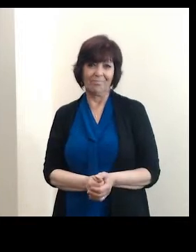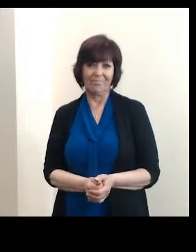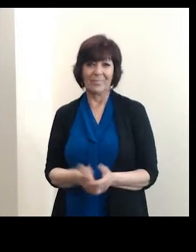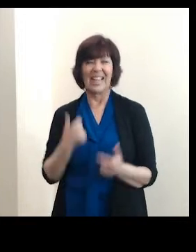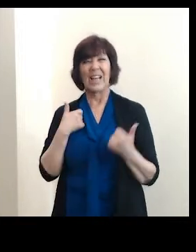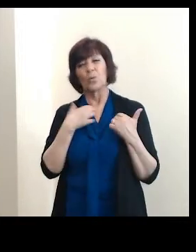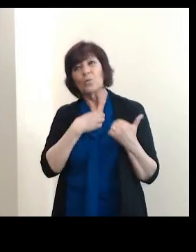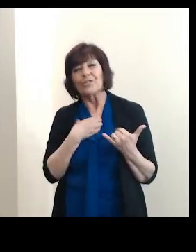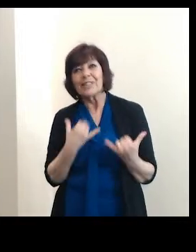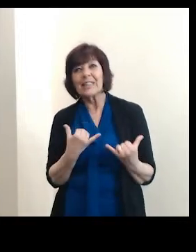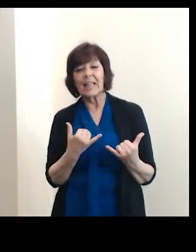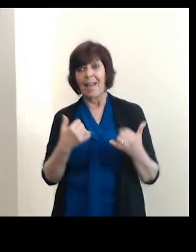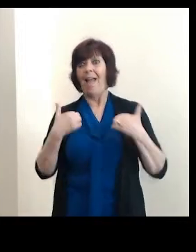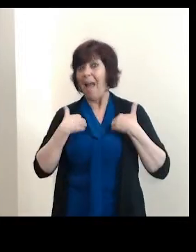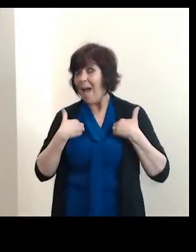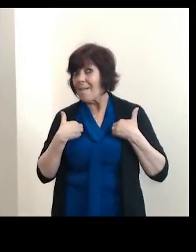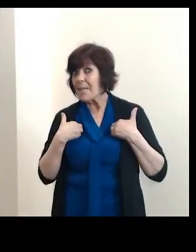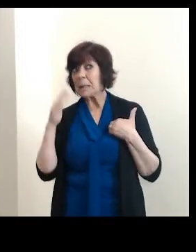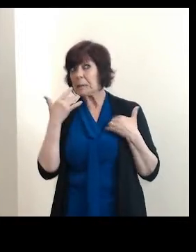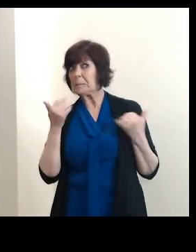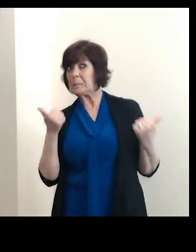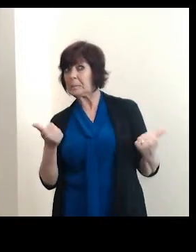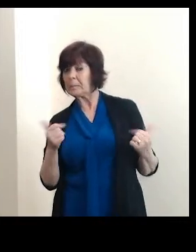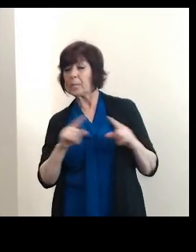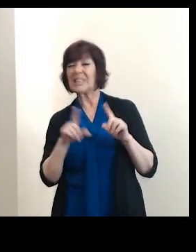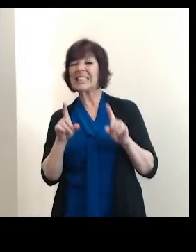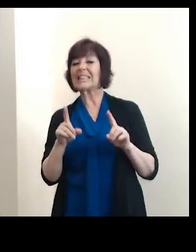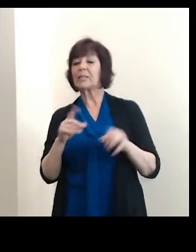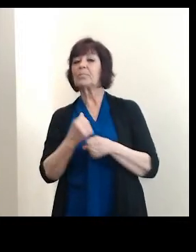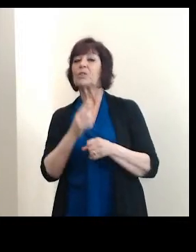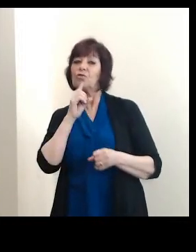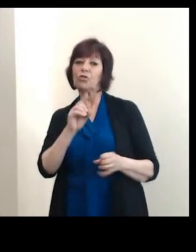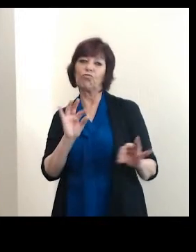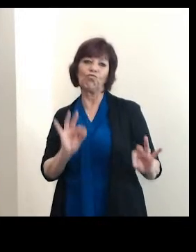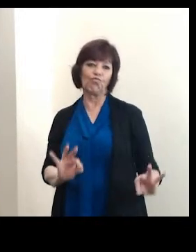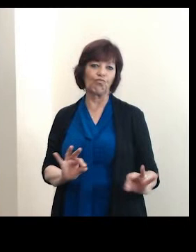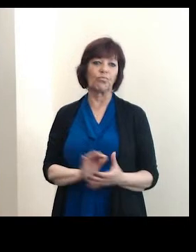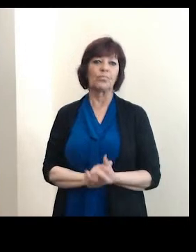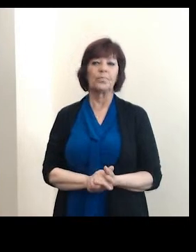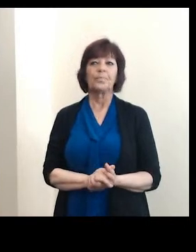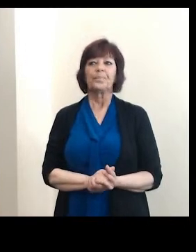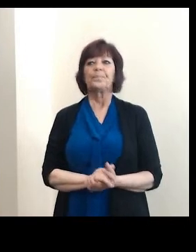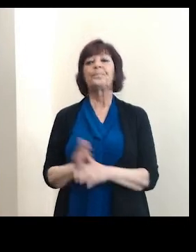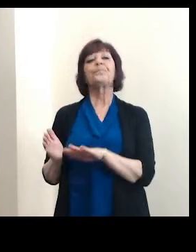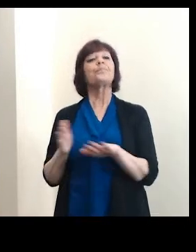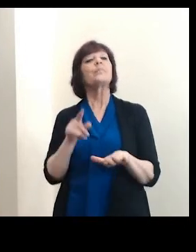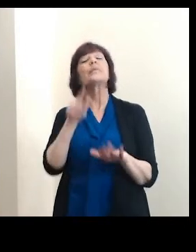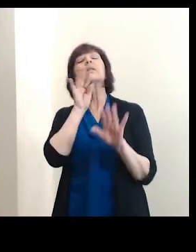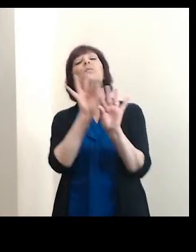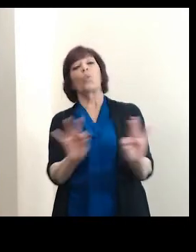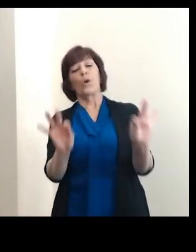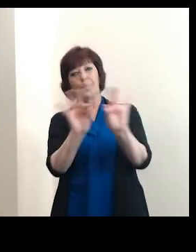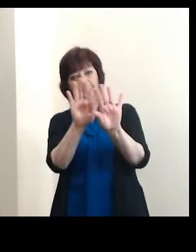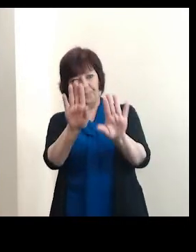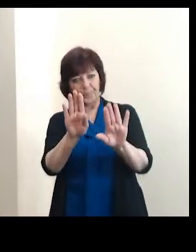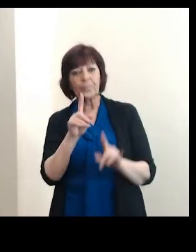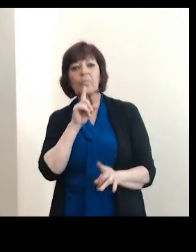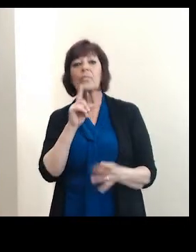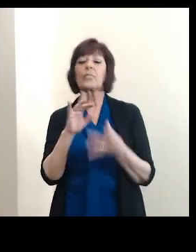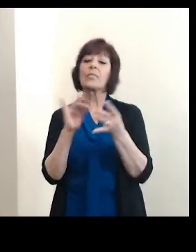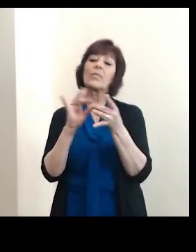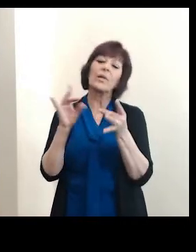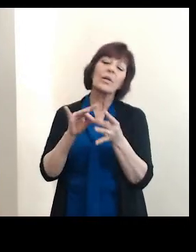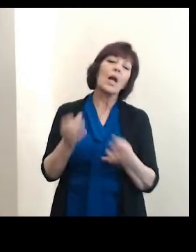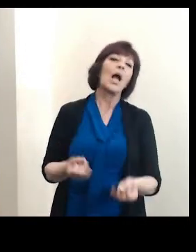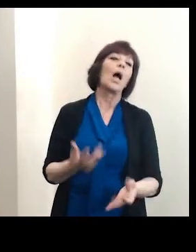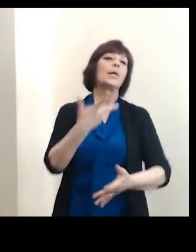be. We have it. It seems to be working, but it's in beta testing right now. Now, this is important to know. We've talked a lot about doses,